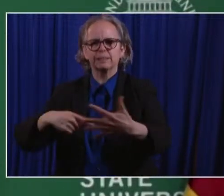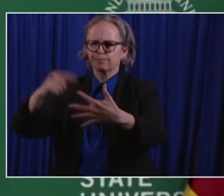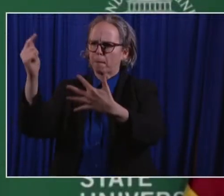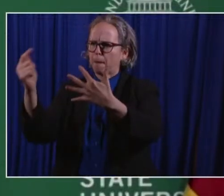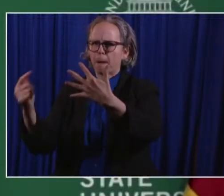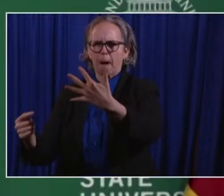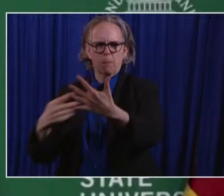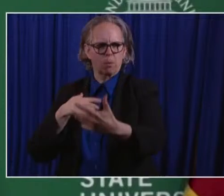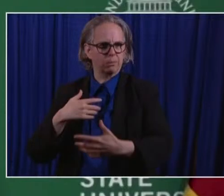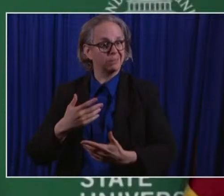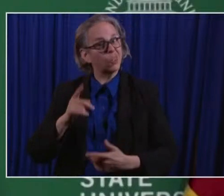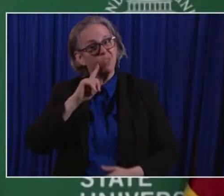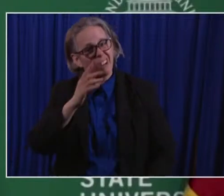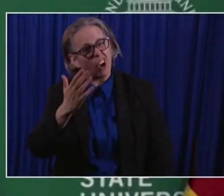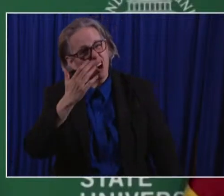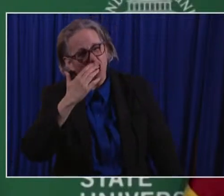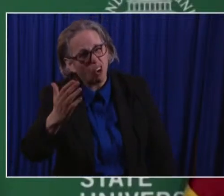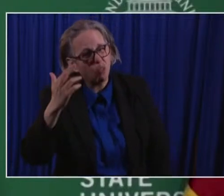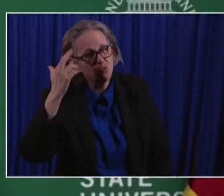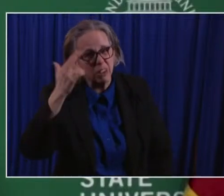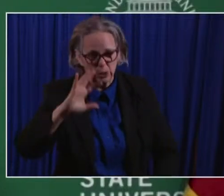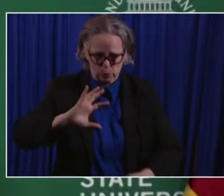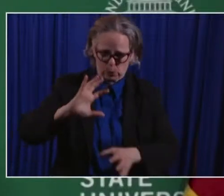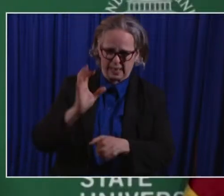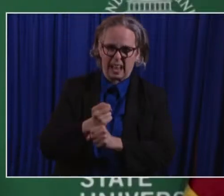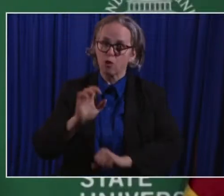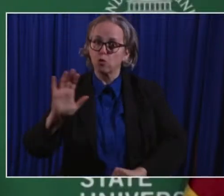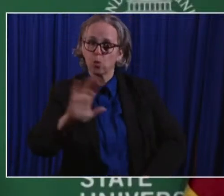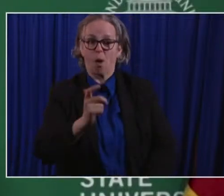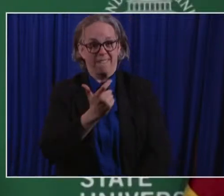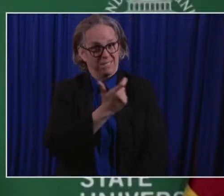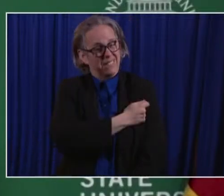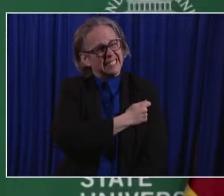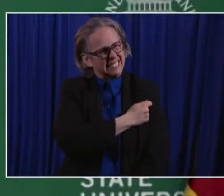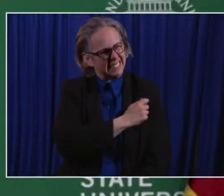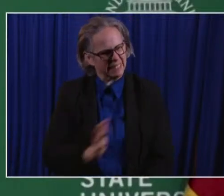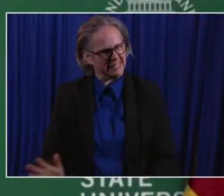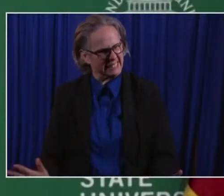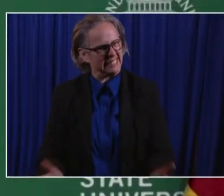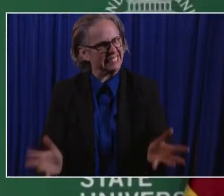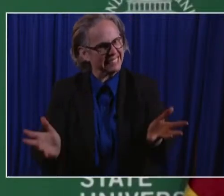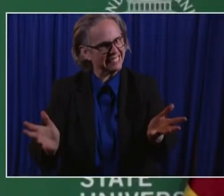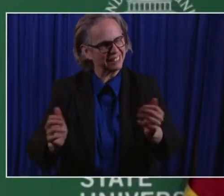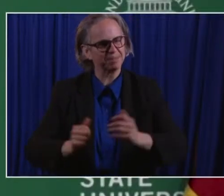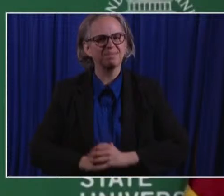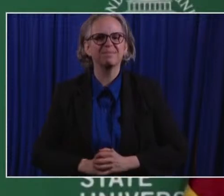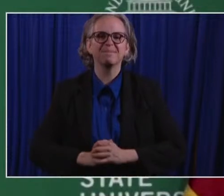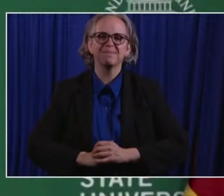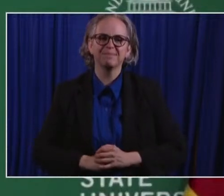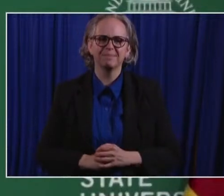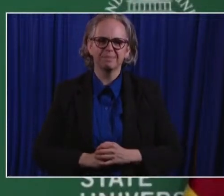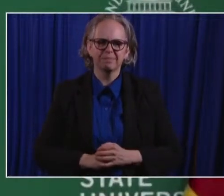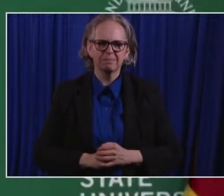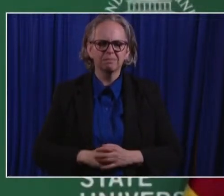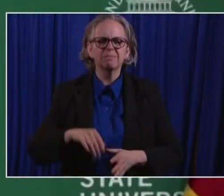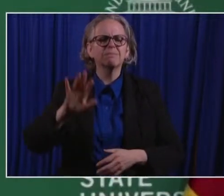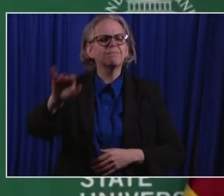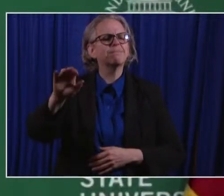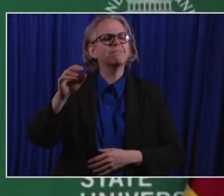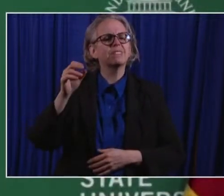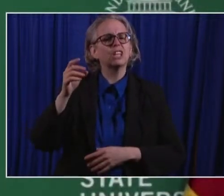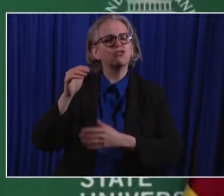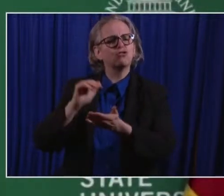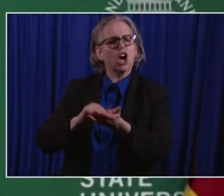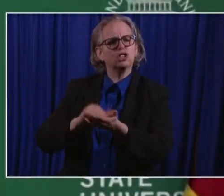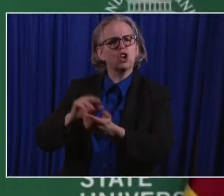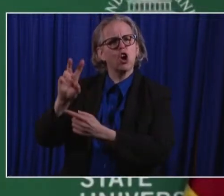us a lot more freedom. After consulting with Dr. Vanderhoff, as well as other health experts, I'm announcing